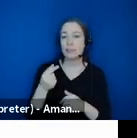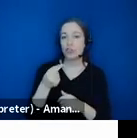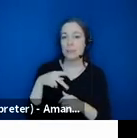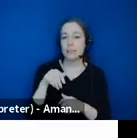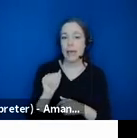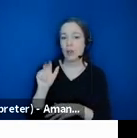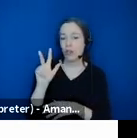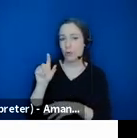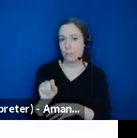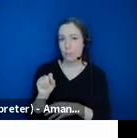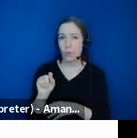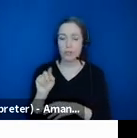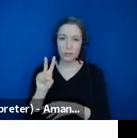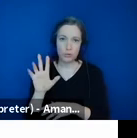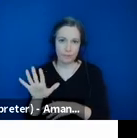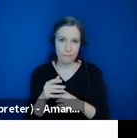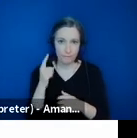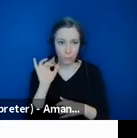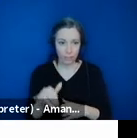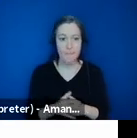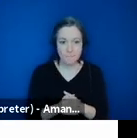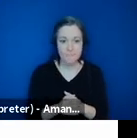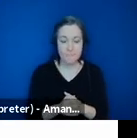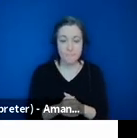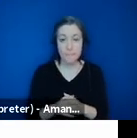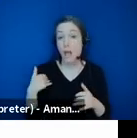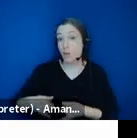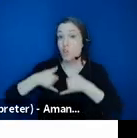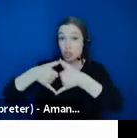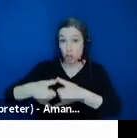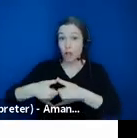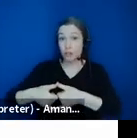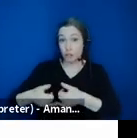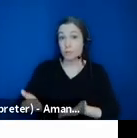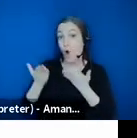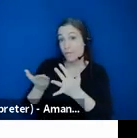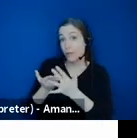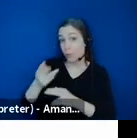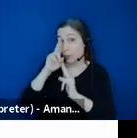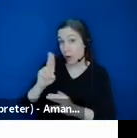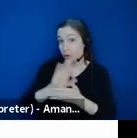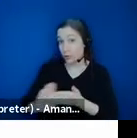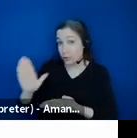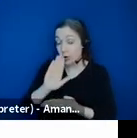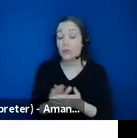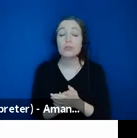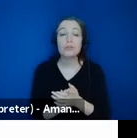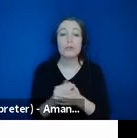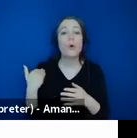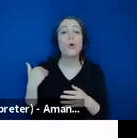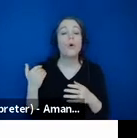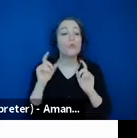There's on your transcript there are scholarships as well offered through the honors college and you'll attend conferences will be networking